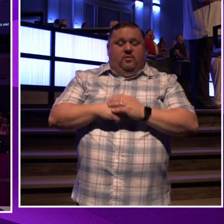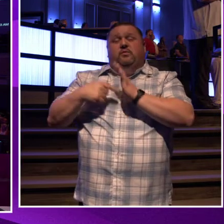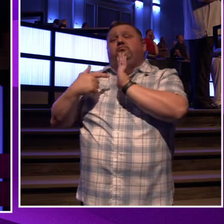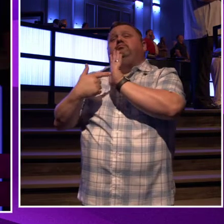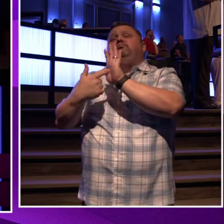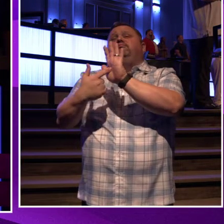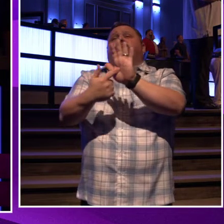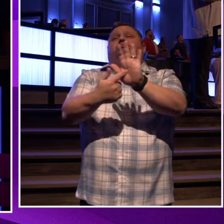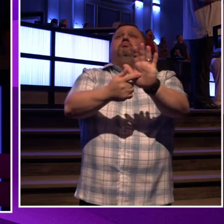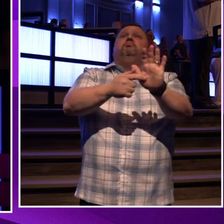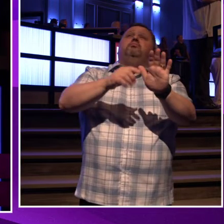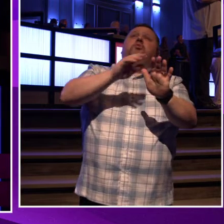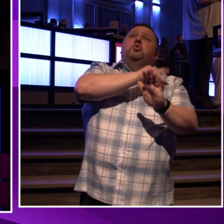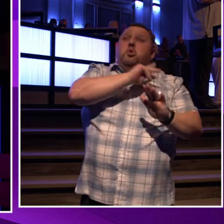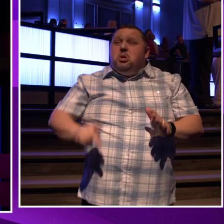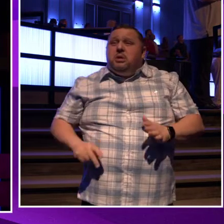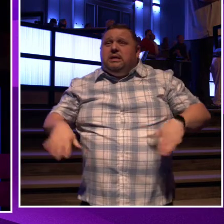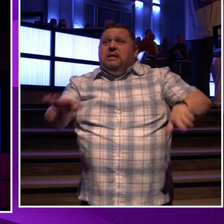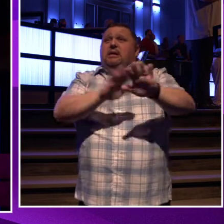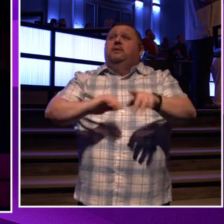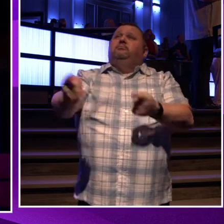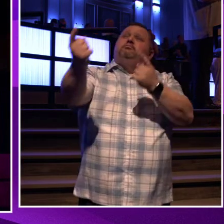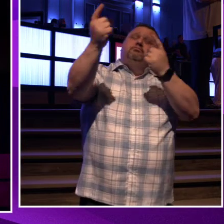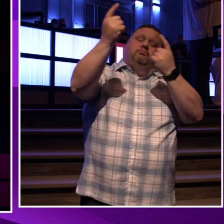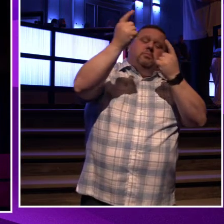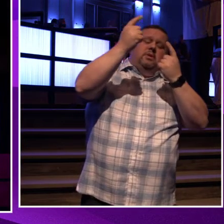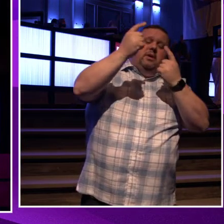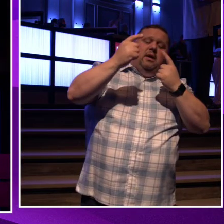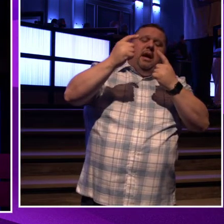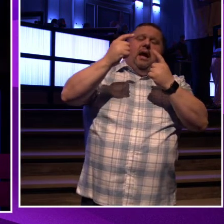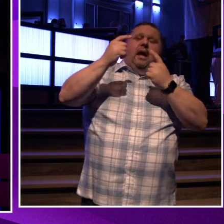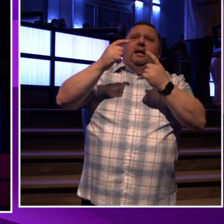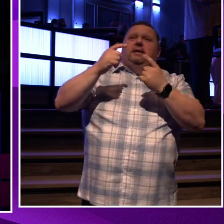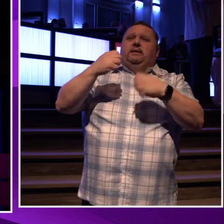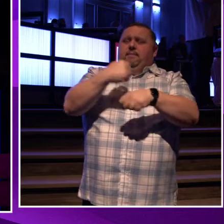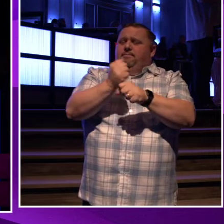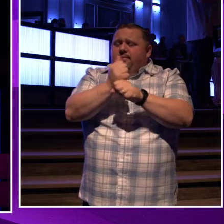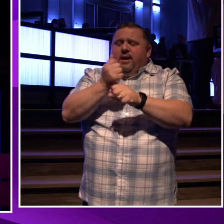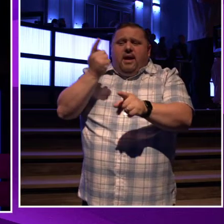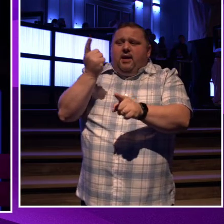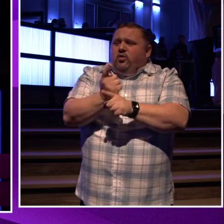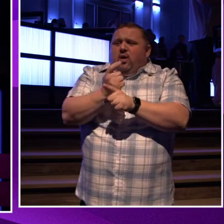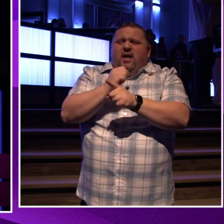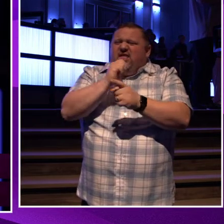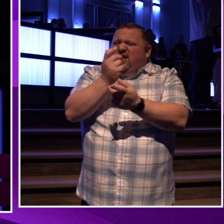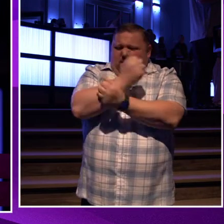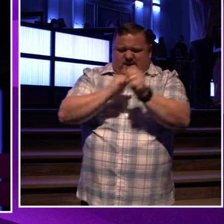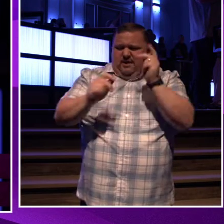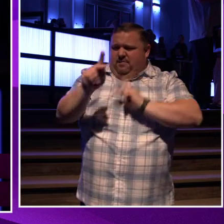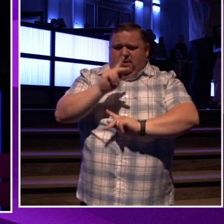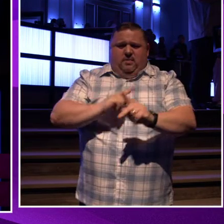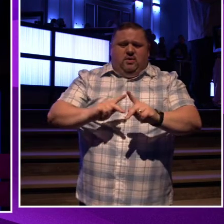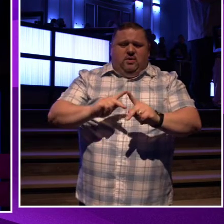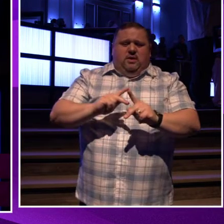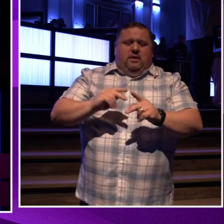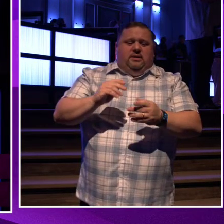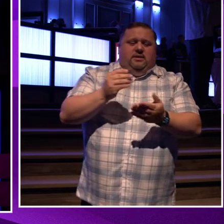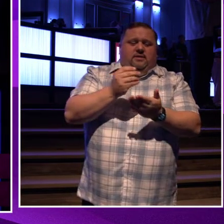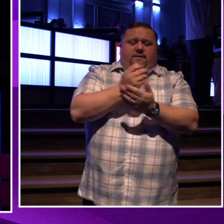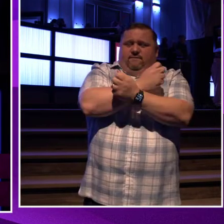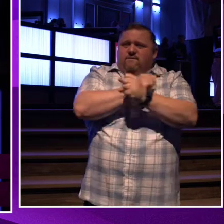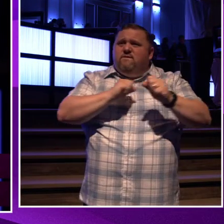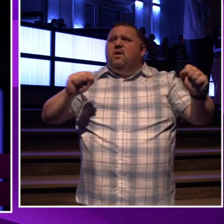To reveal the kingdom coming and to reconcile the lost, to redeem